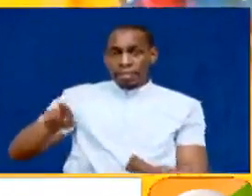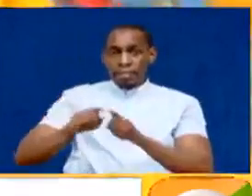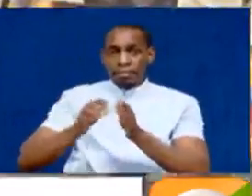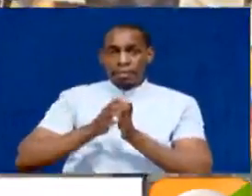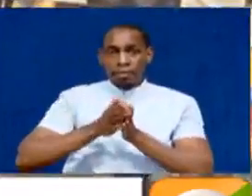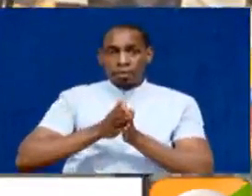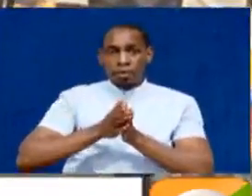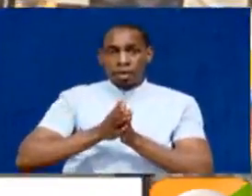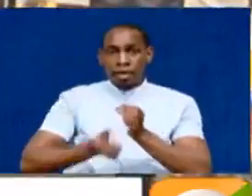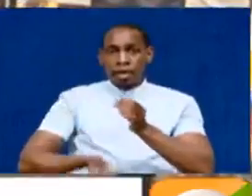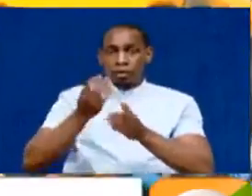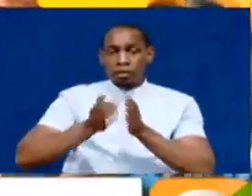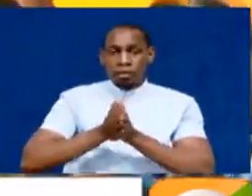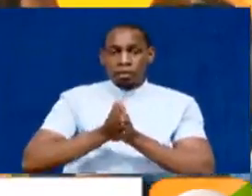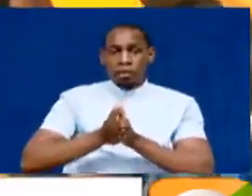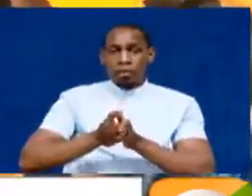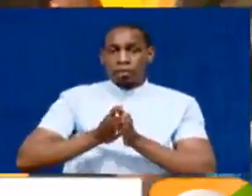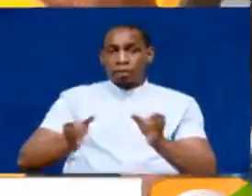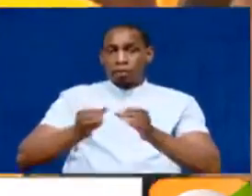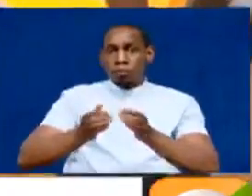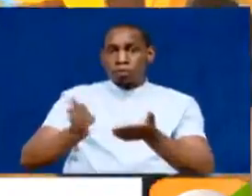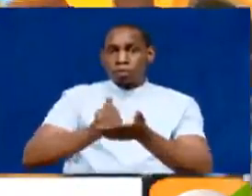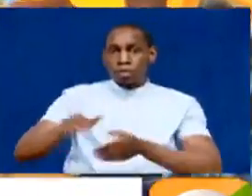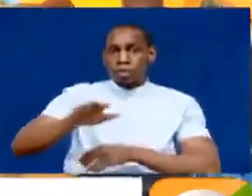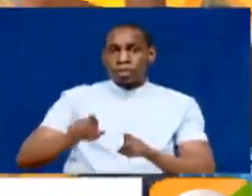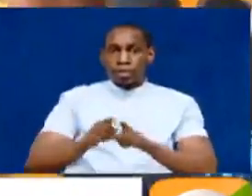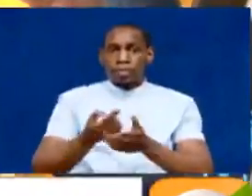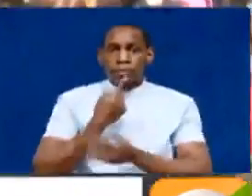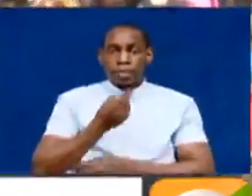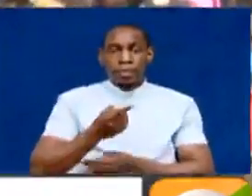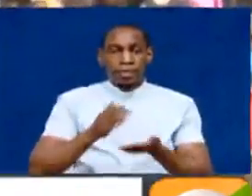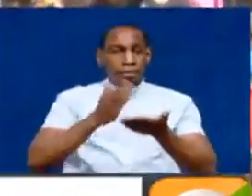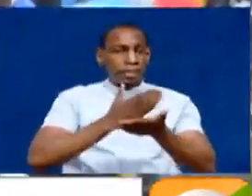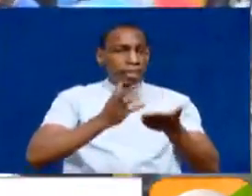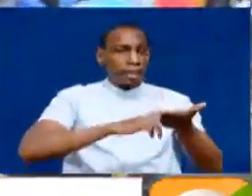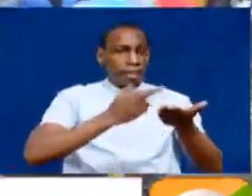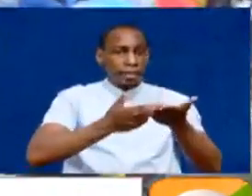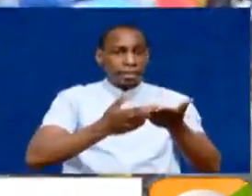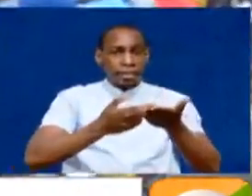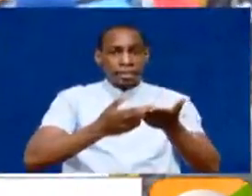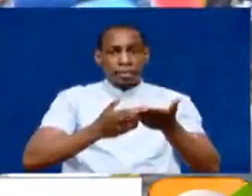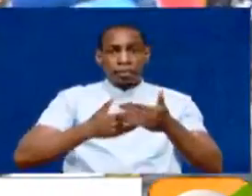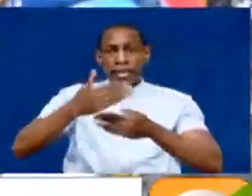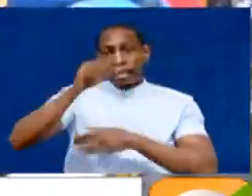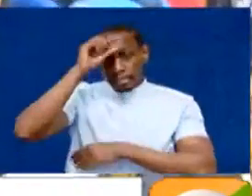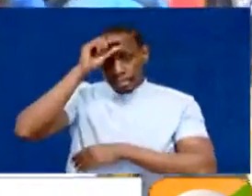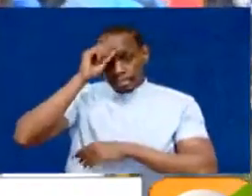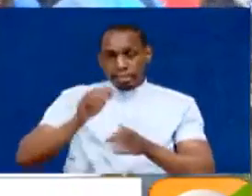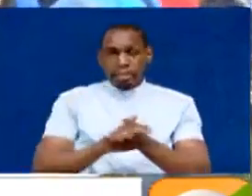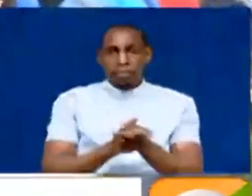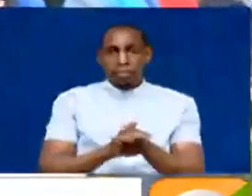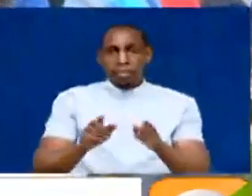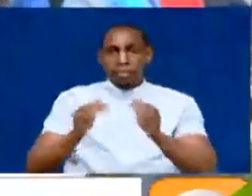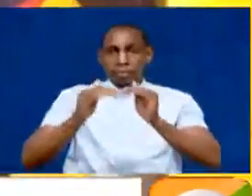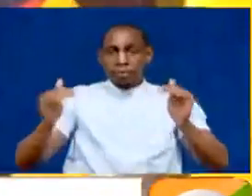opened party offices, said the Mount Kenya region electorate must demand for its fair share of resources and slots in the next government